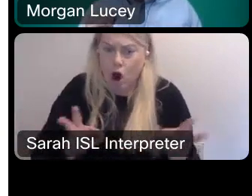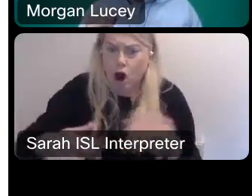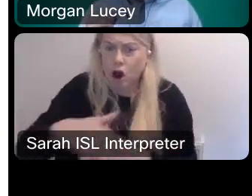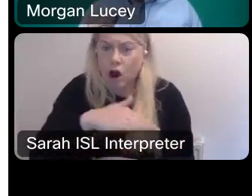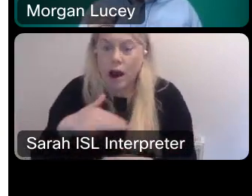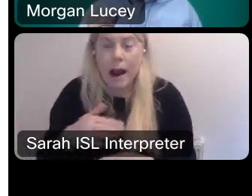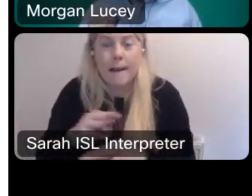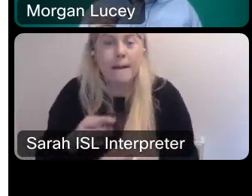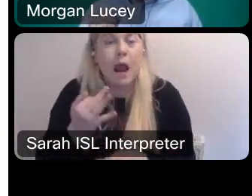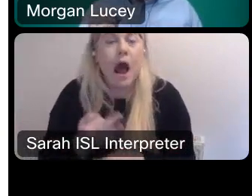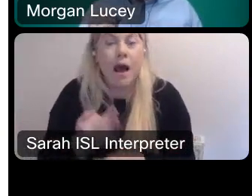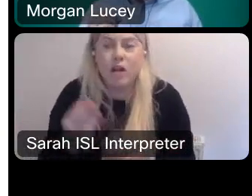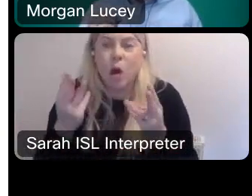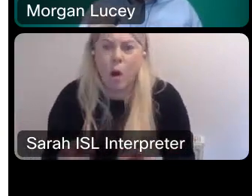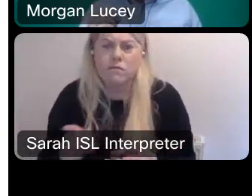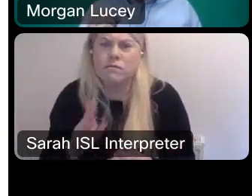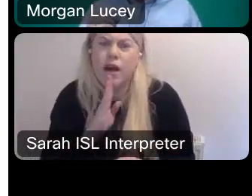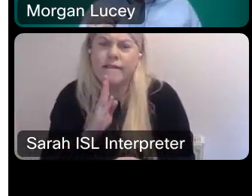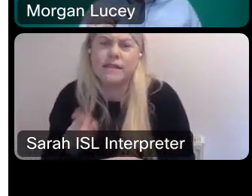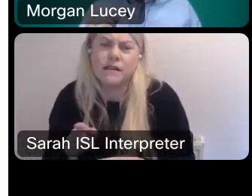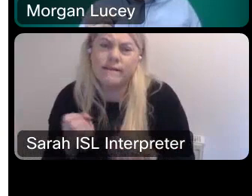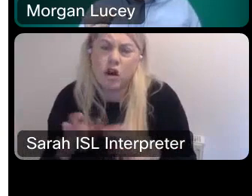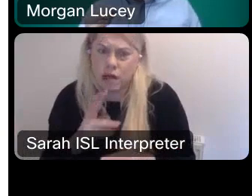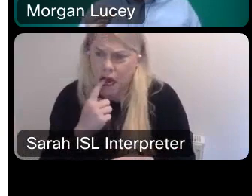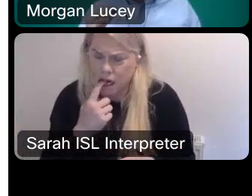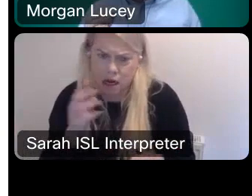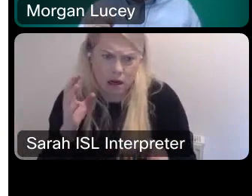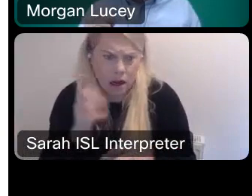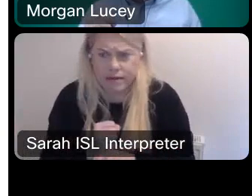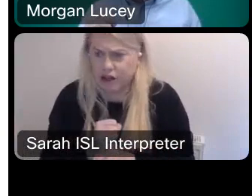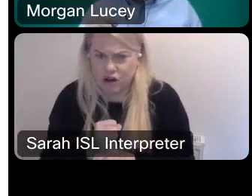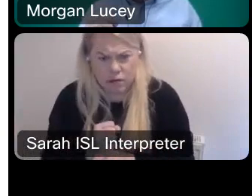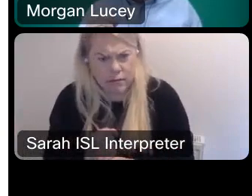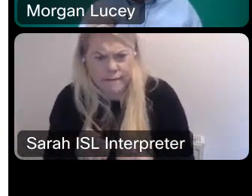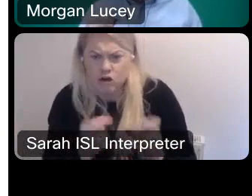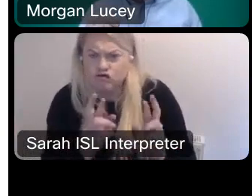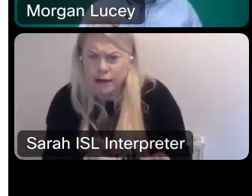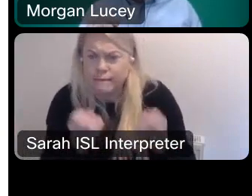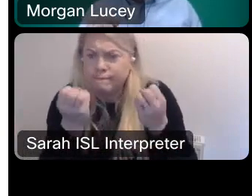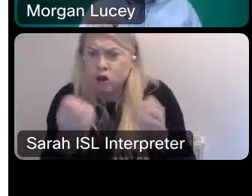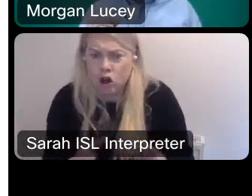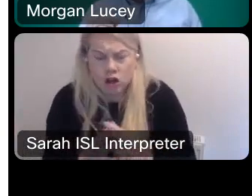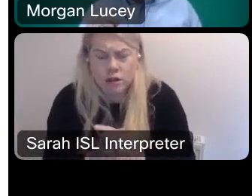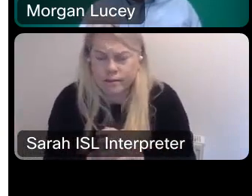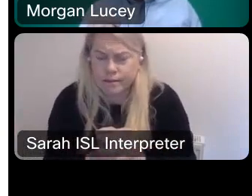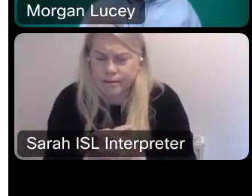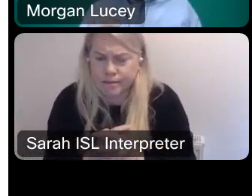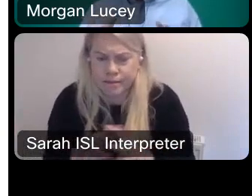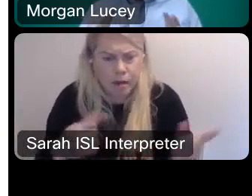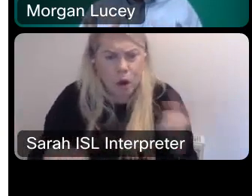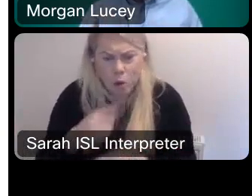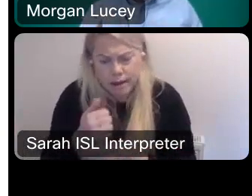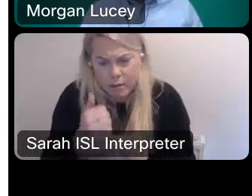people often want that to be private and very, very confidential, and that's their entitlement. And we honor that,